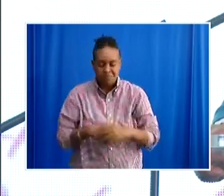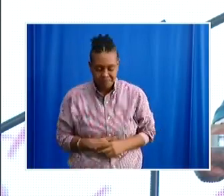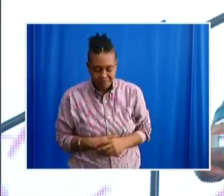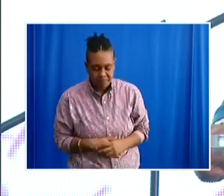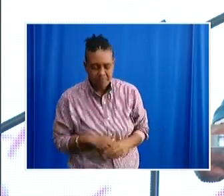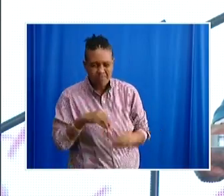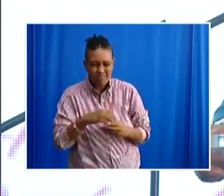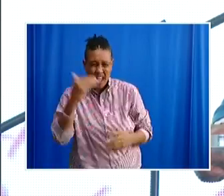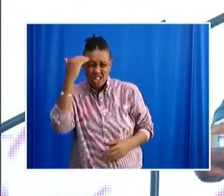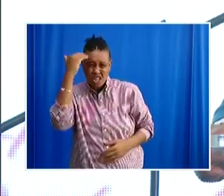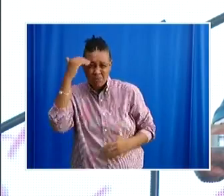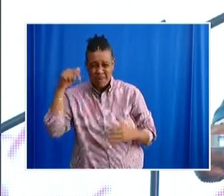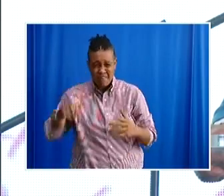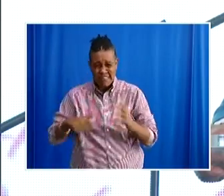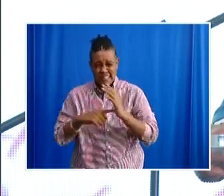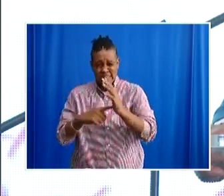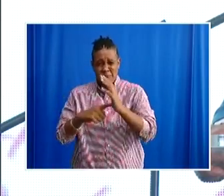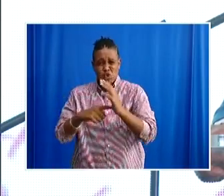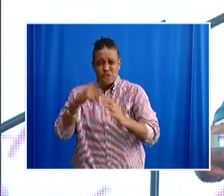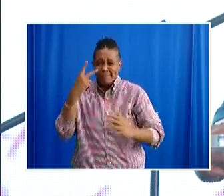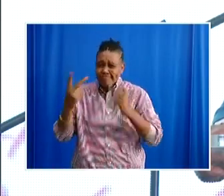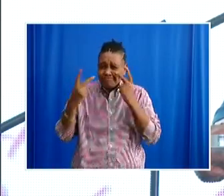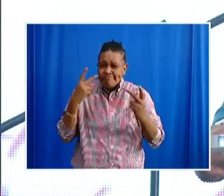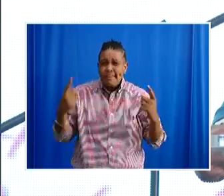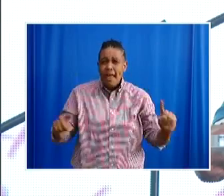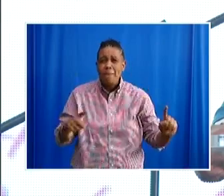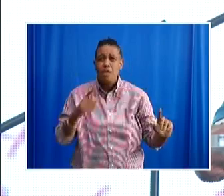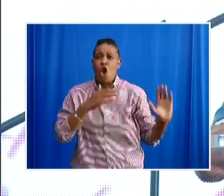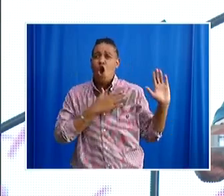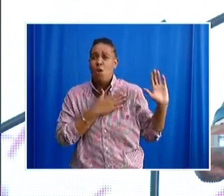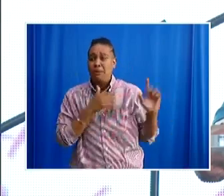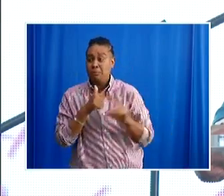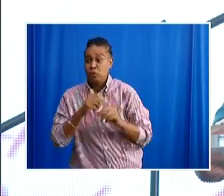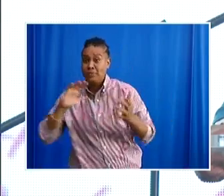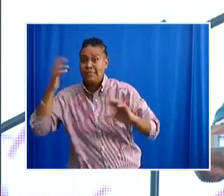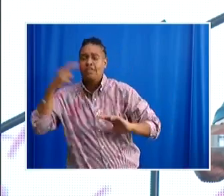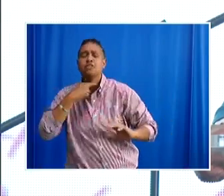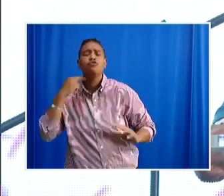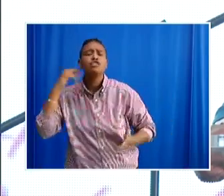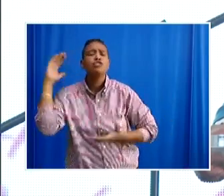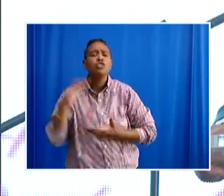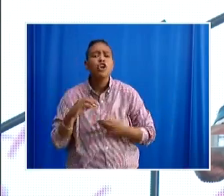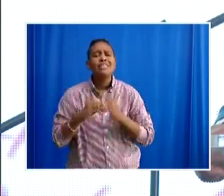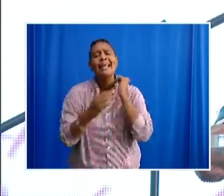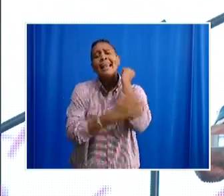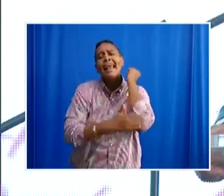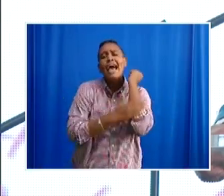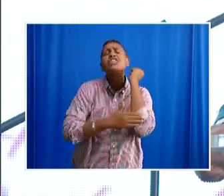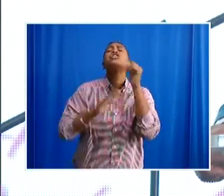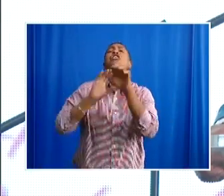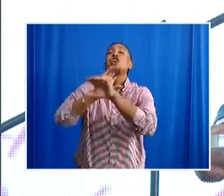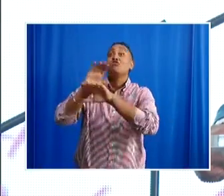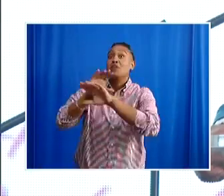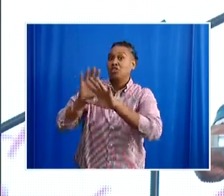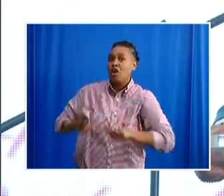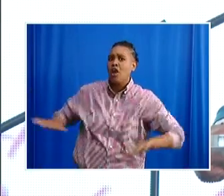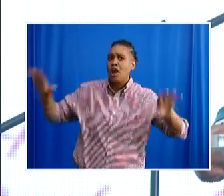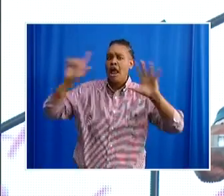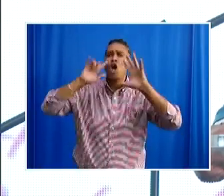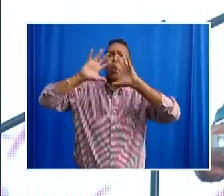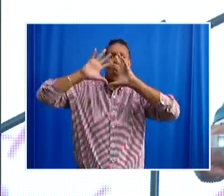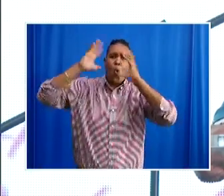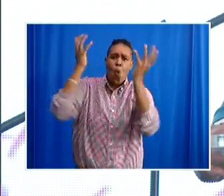In acknowledgement of this demonstrative initiative and commitment to disaster risk reduction in the national, regional, and global arena,